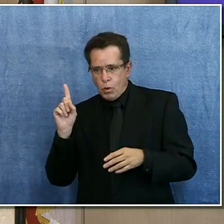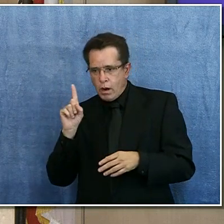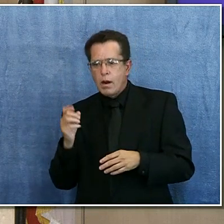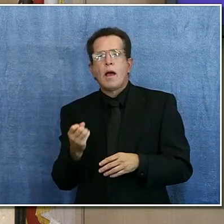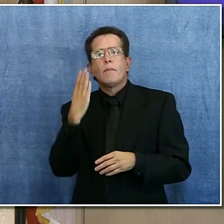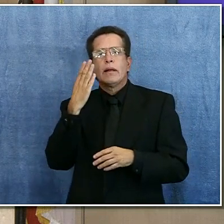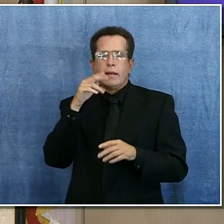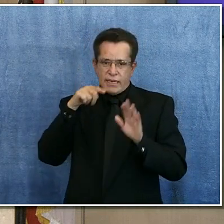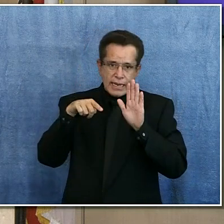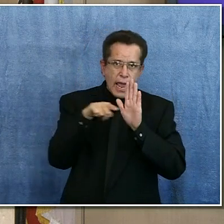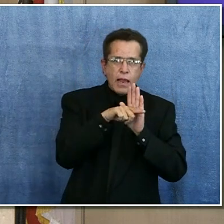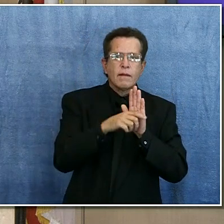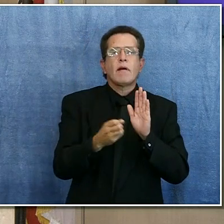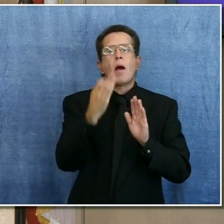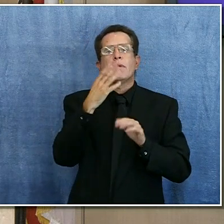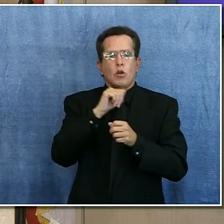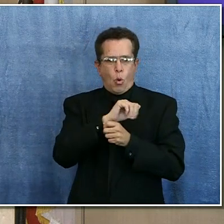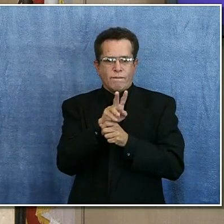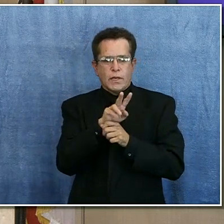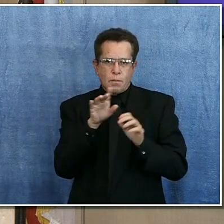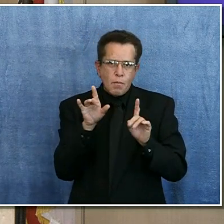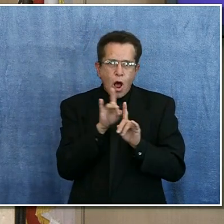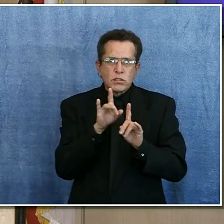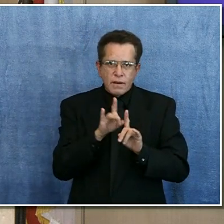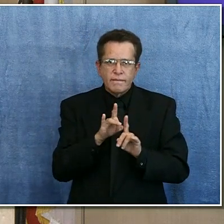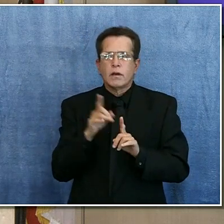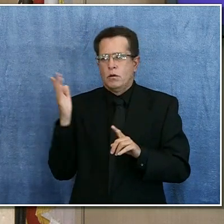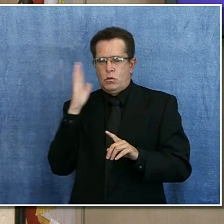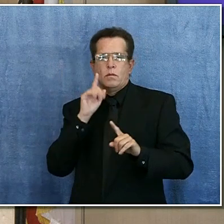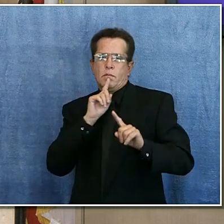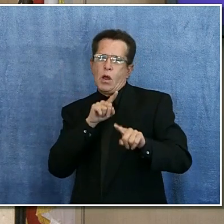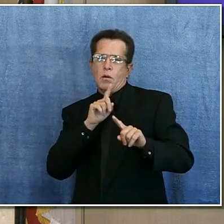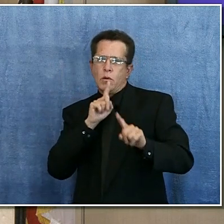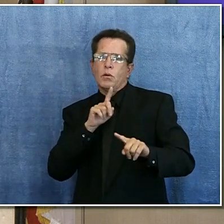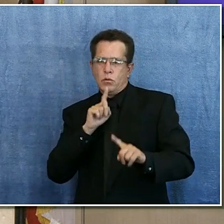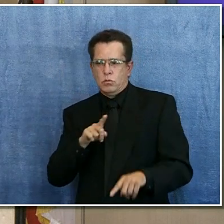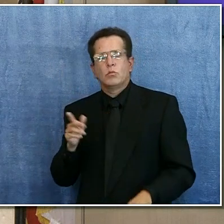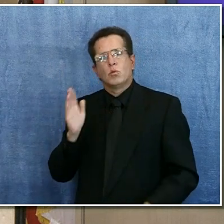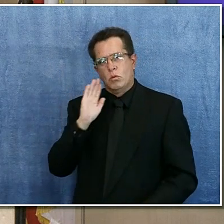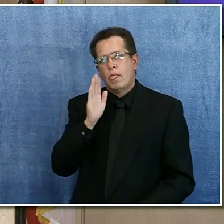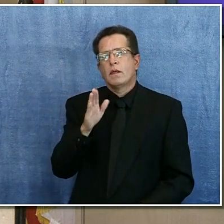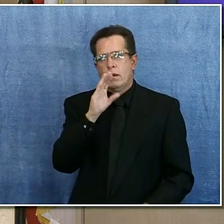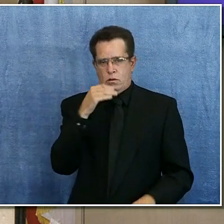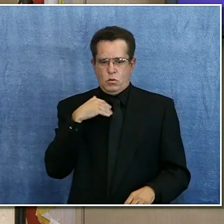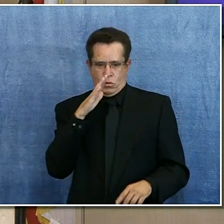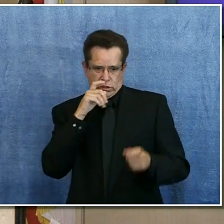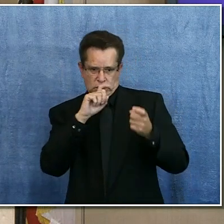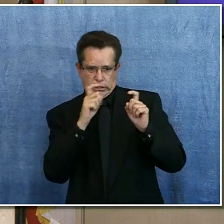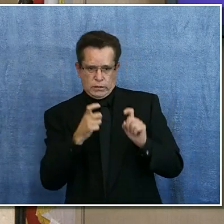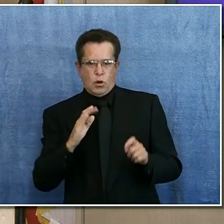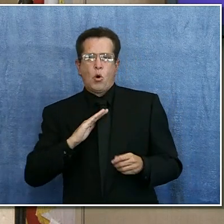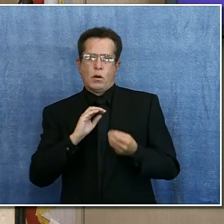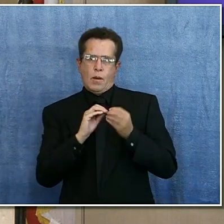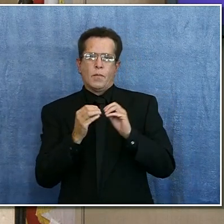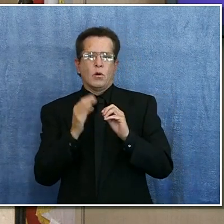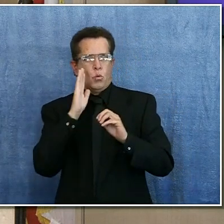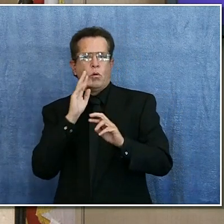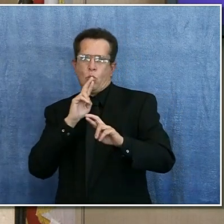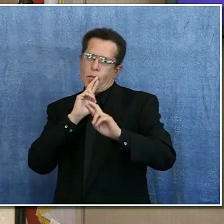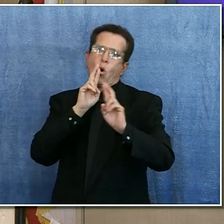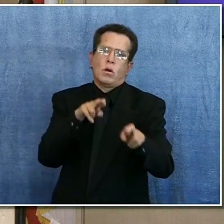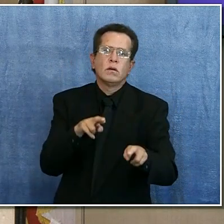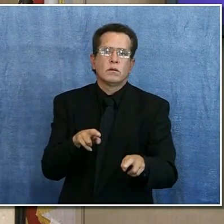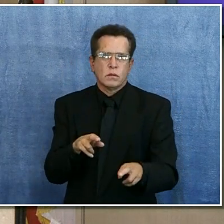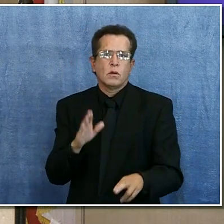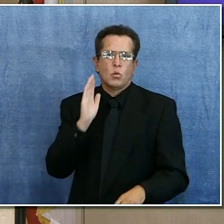positive, along with our best estimation of what date those would have been reported, and we will adjust our reporting and numbers accordingly. With